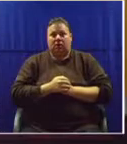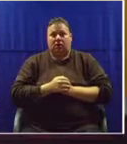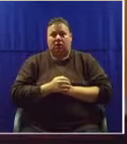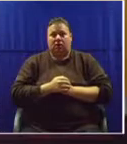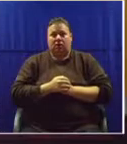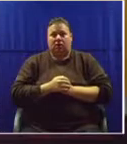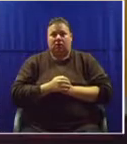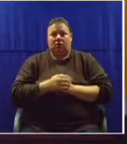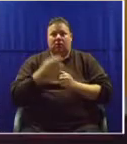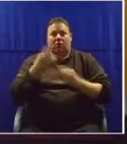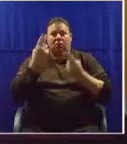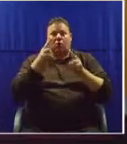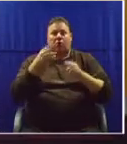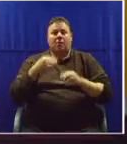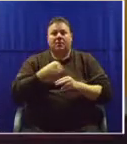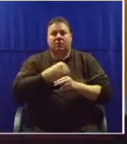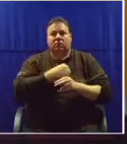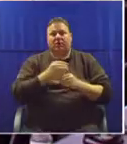Honorable members,